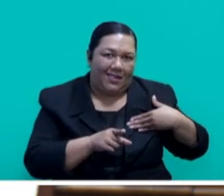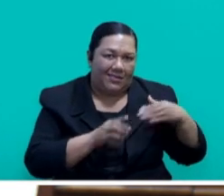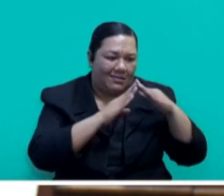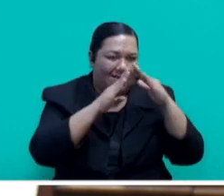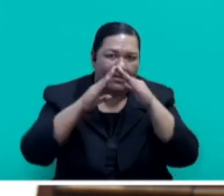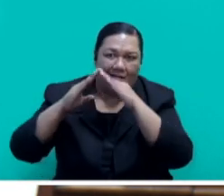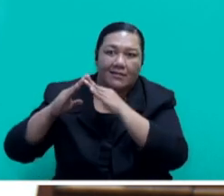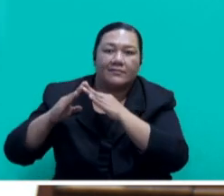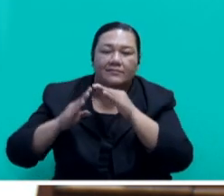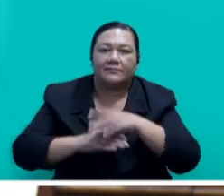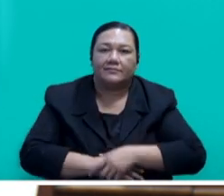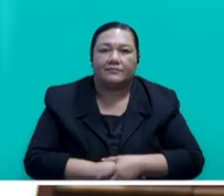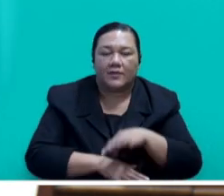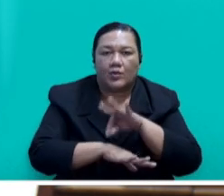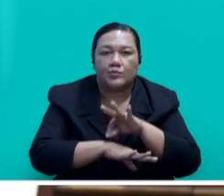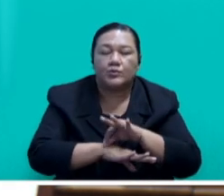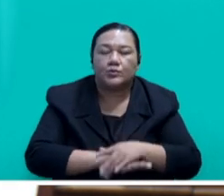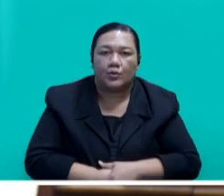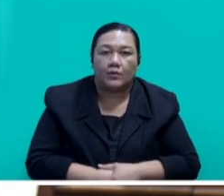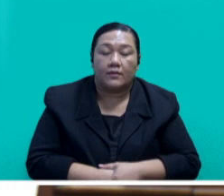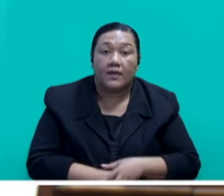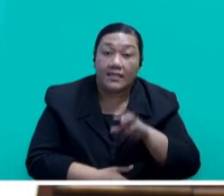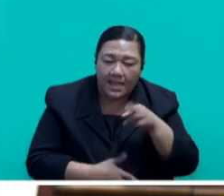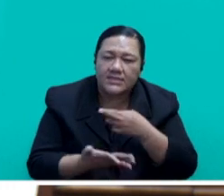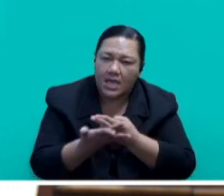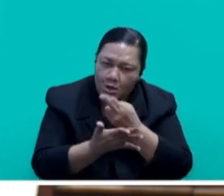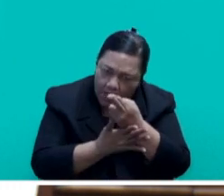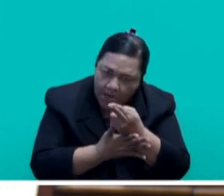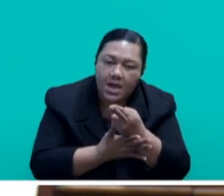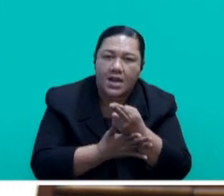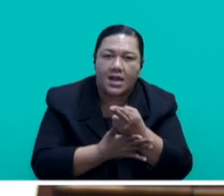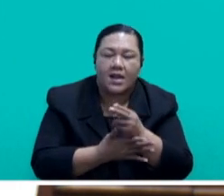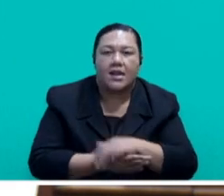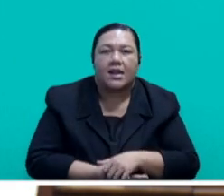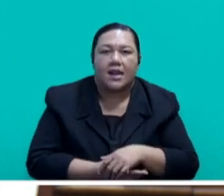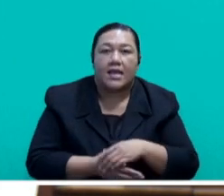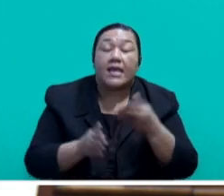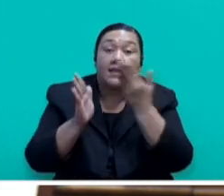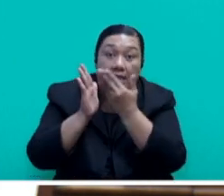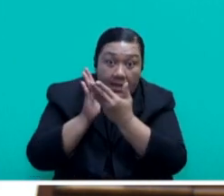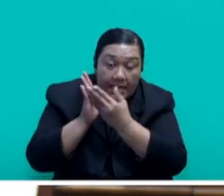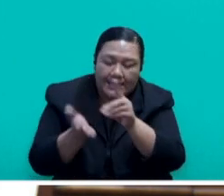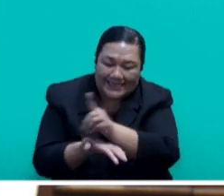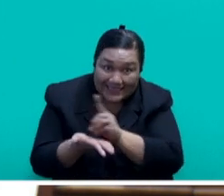These are some of the grim realities that the budget is designed to deal